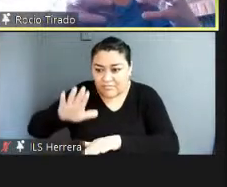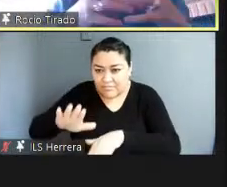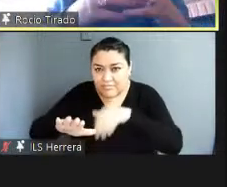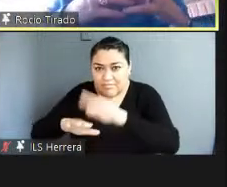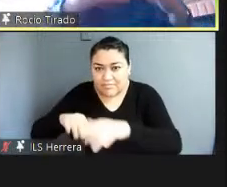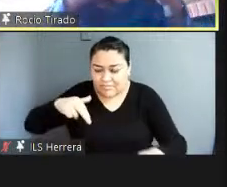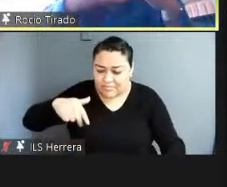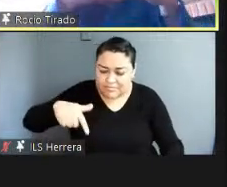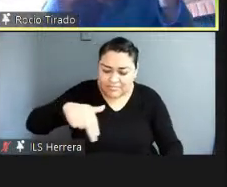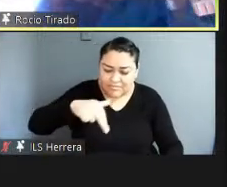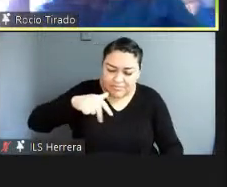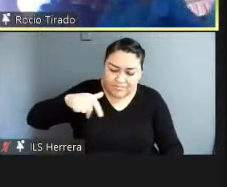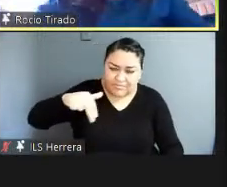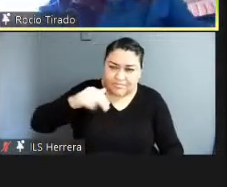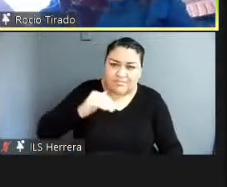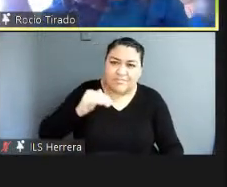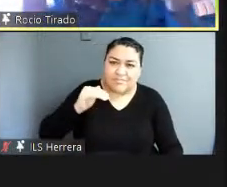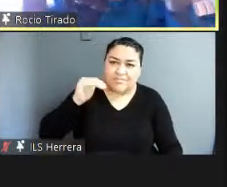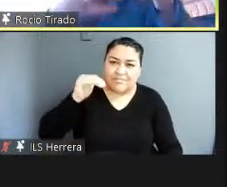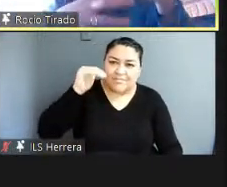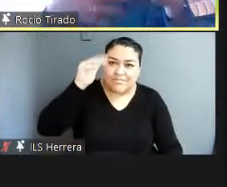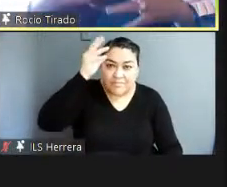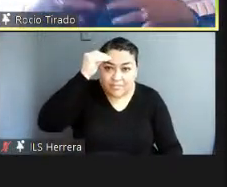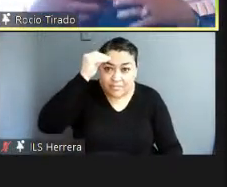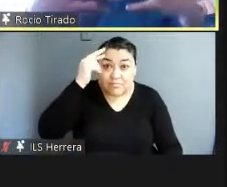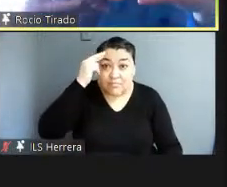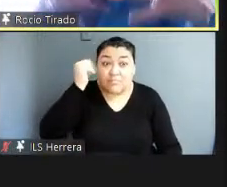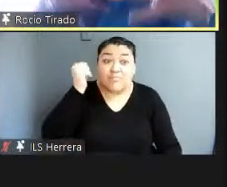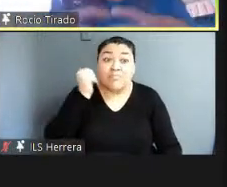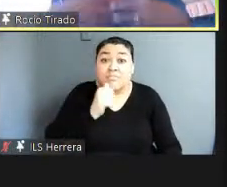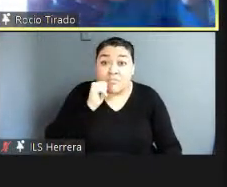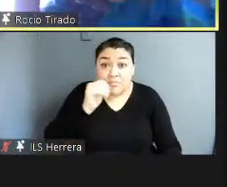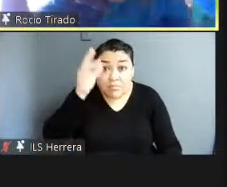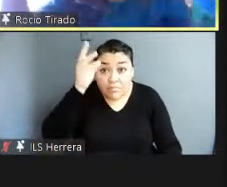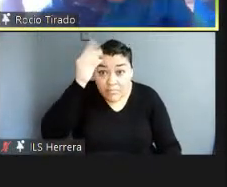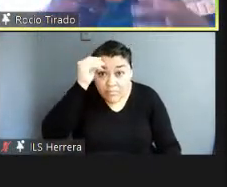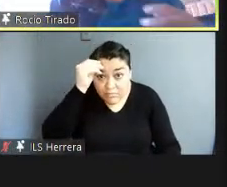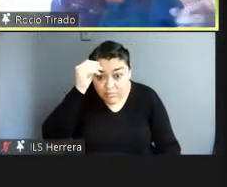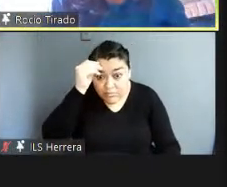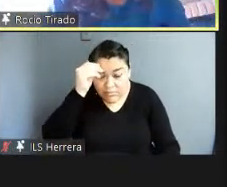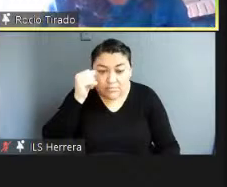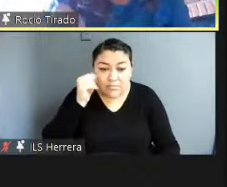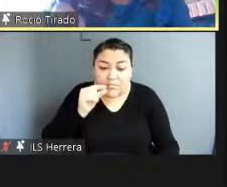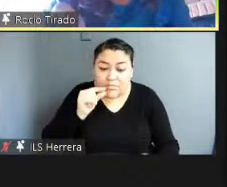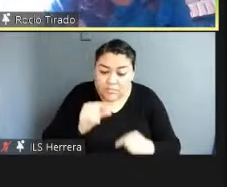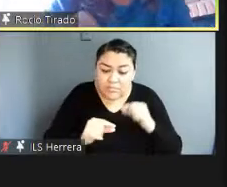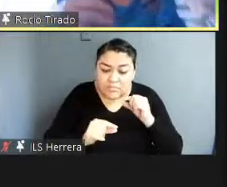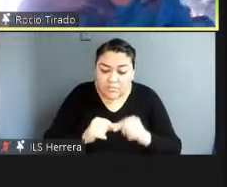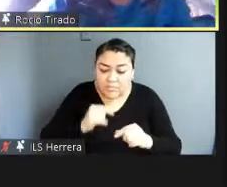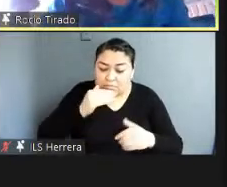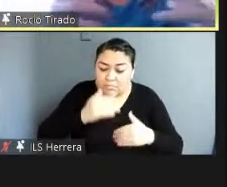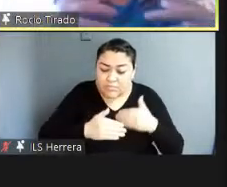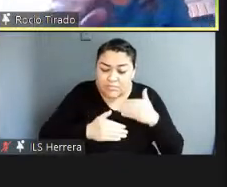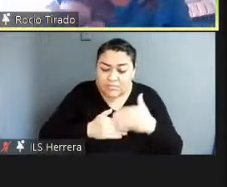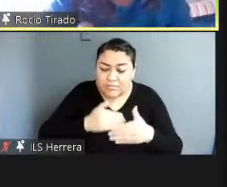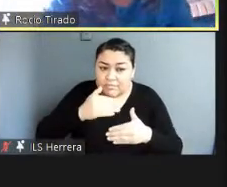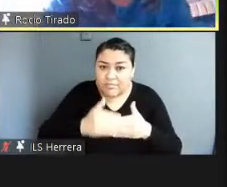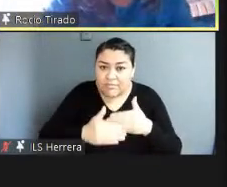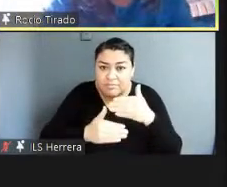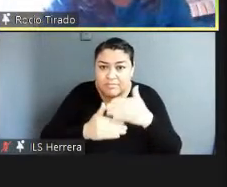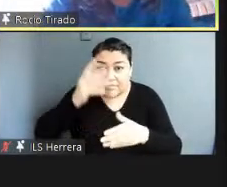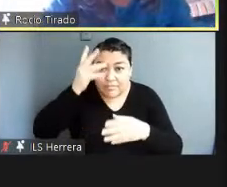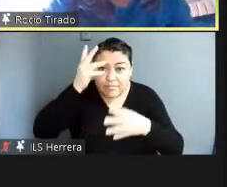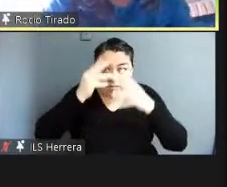the experience that they get during their training. So learning is not linear. At